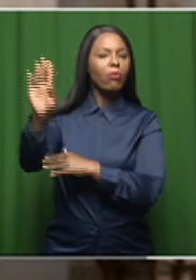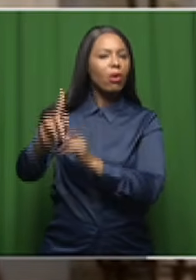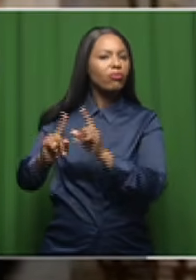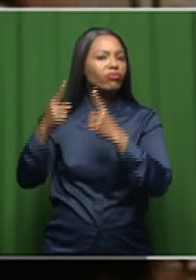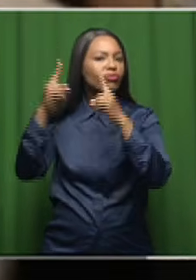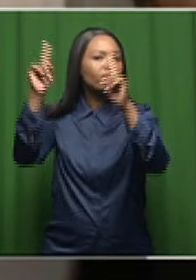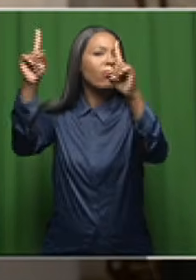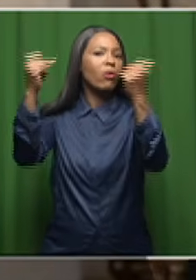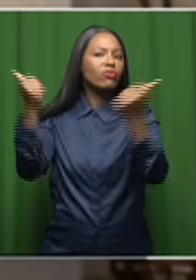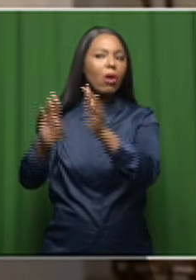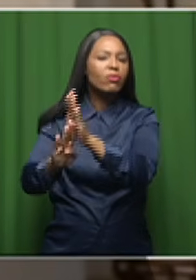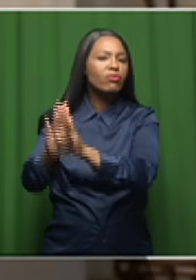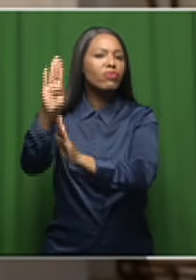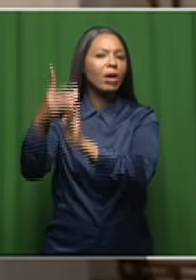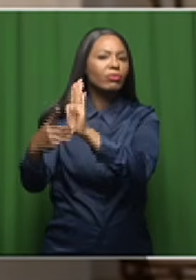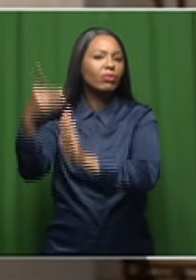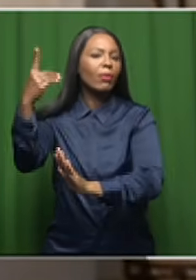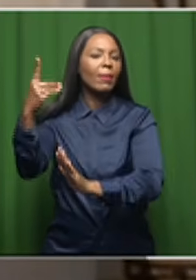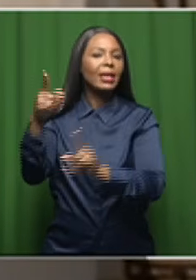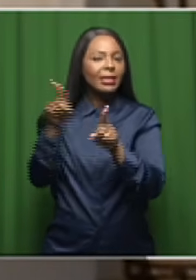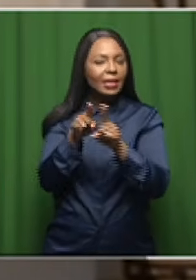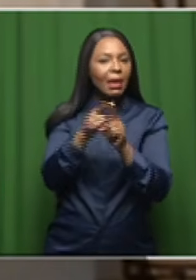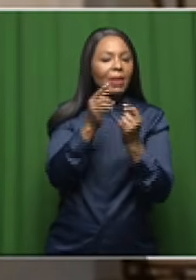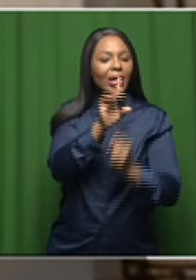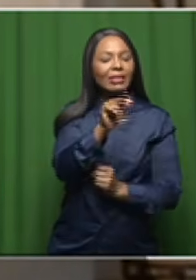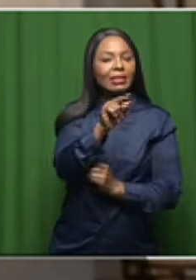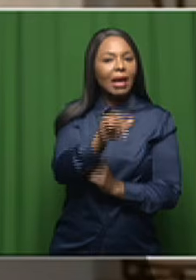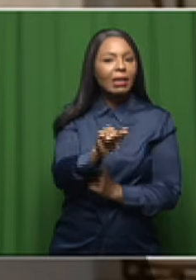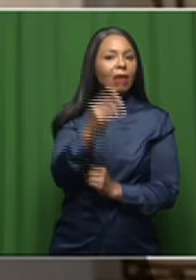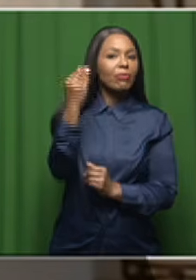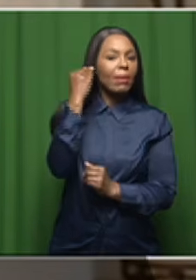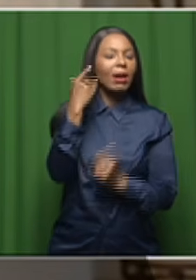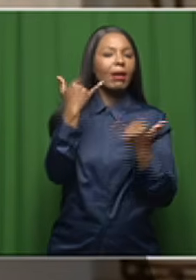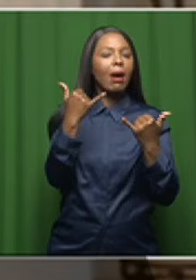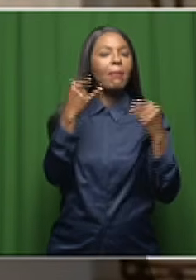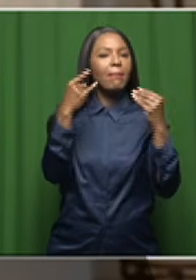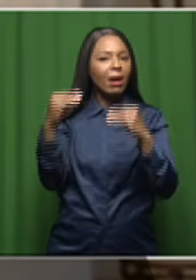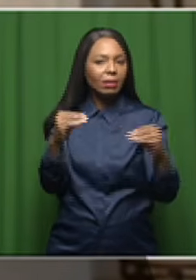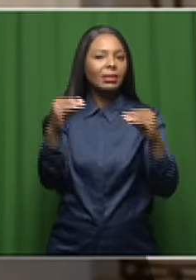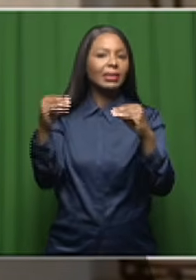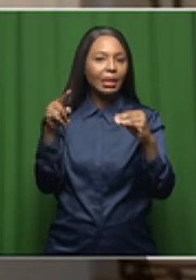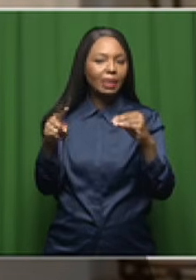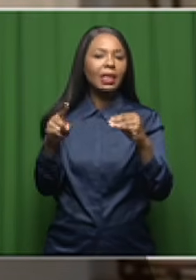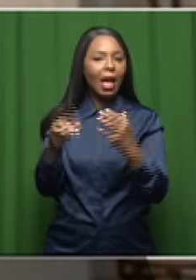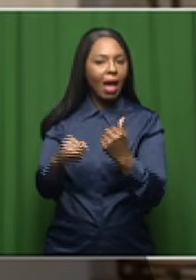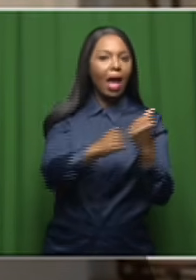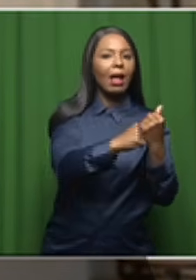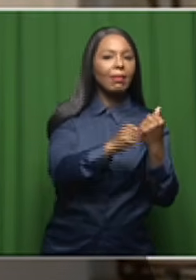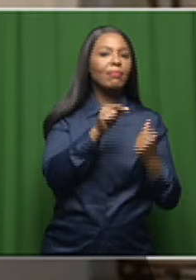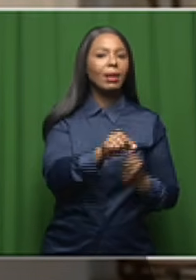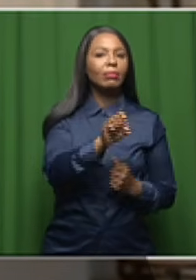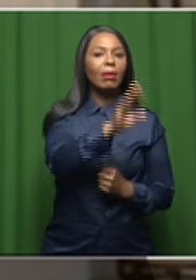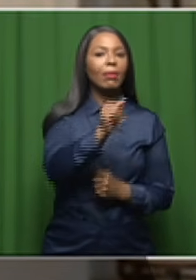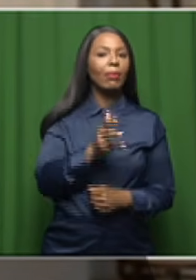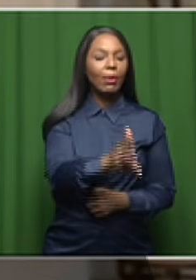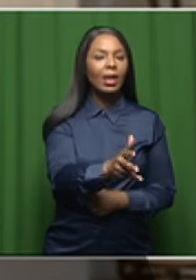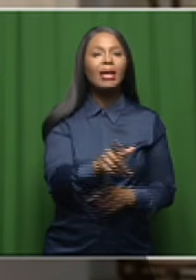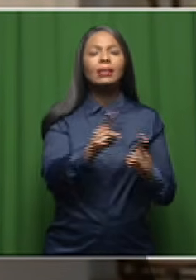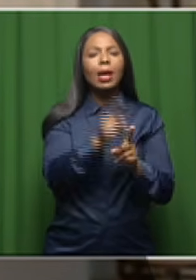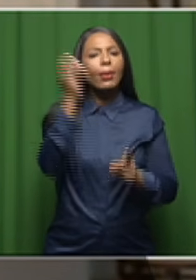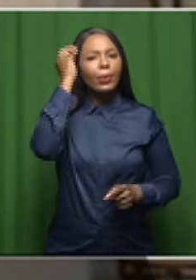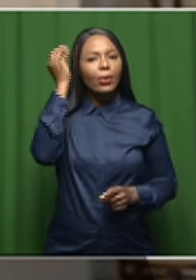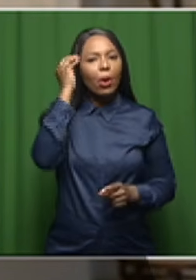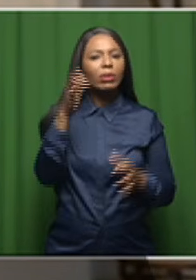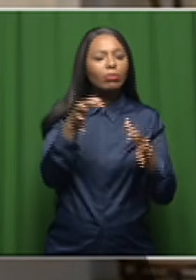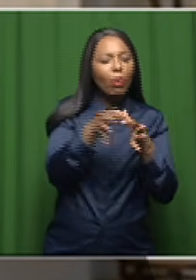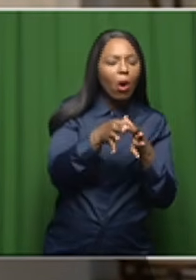a data-driven business. And AI is most certainly core of it. And the second thing is, since we're aware that especially small and